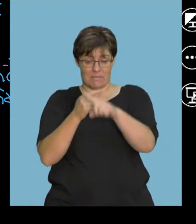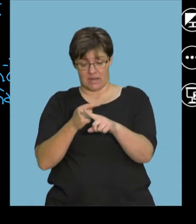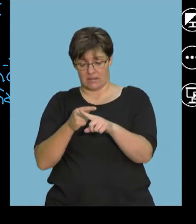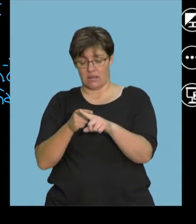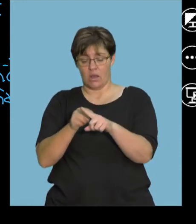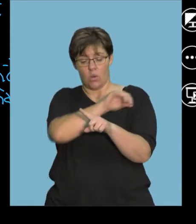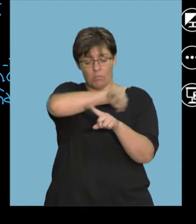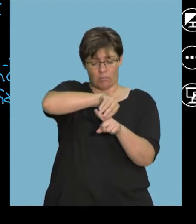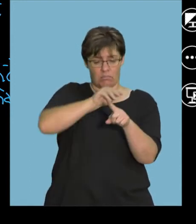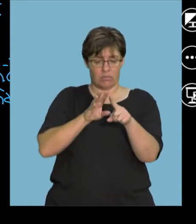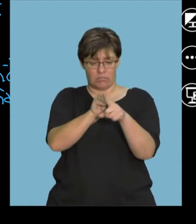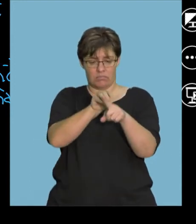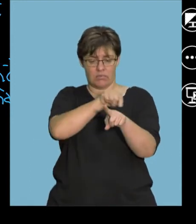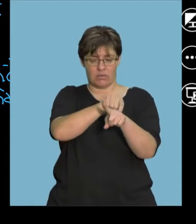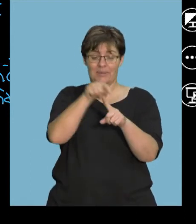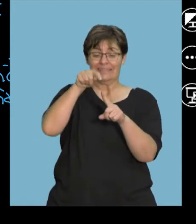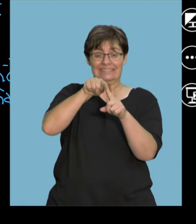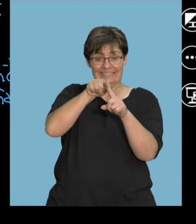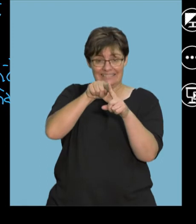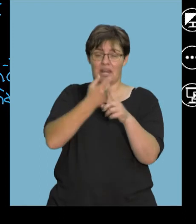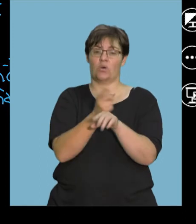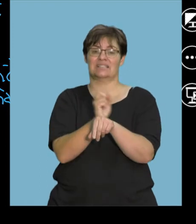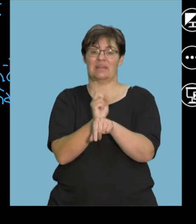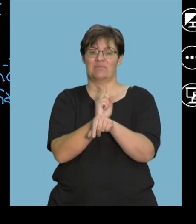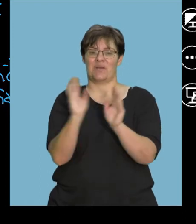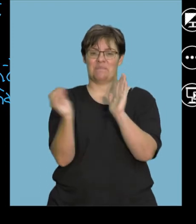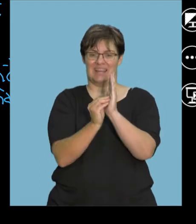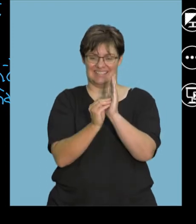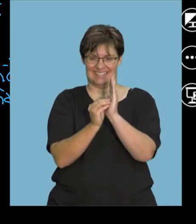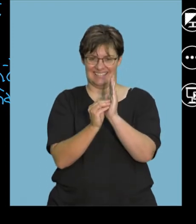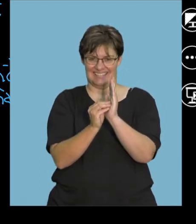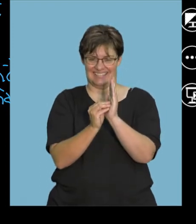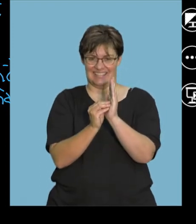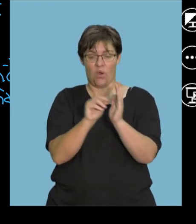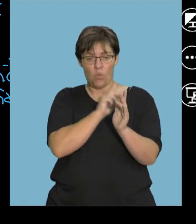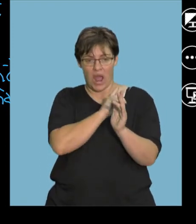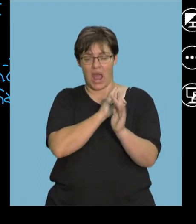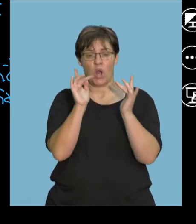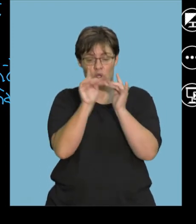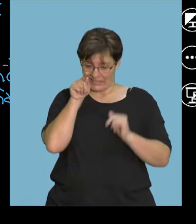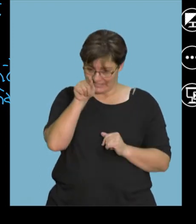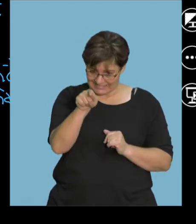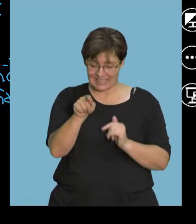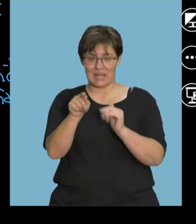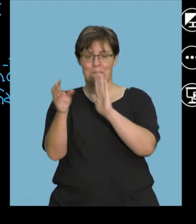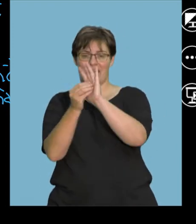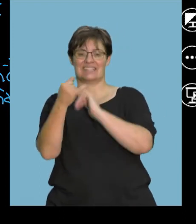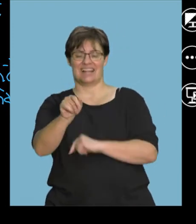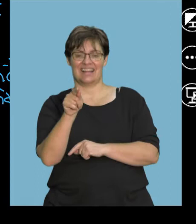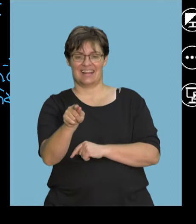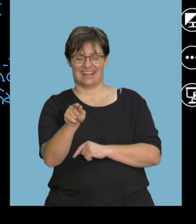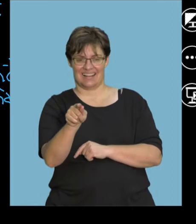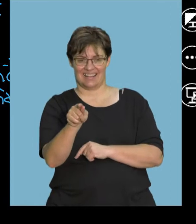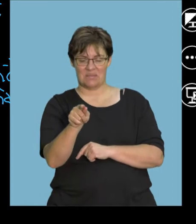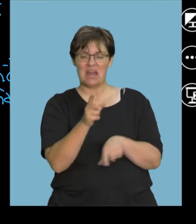this pin acts as what we call a temporary magnet, okay? While it is in contact